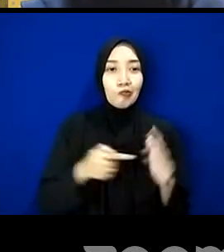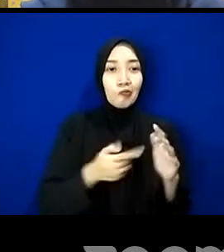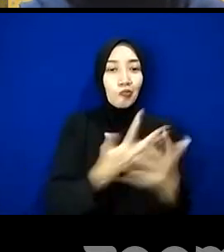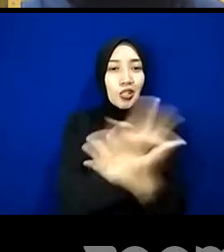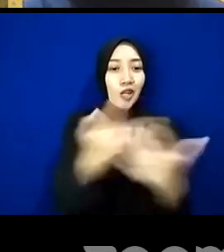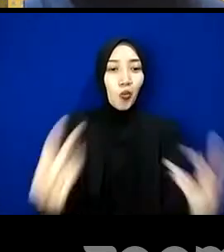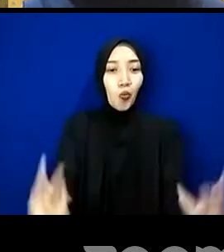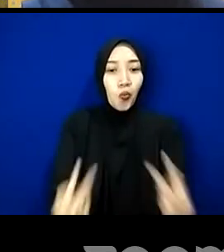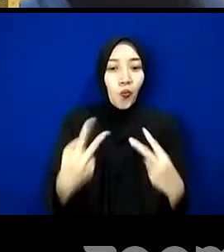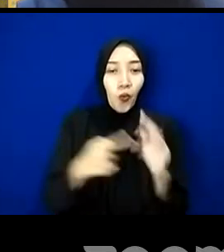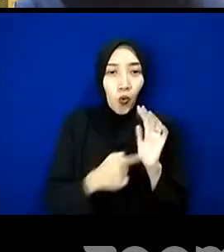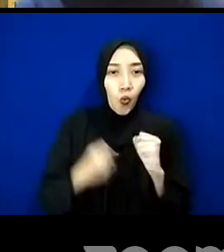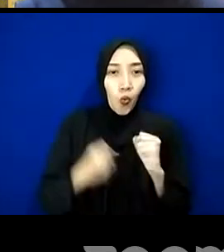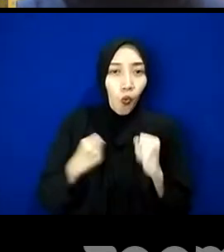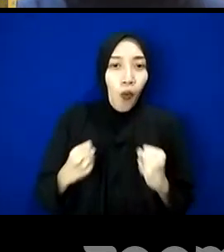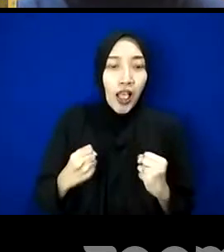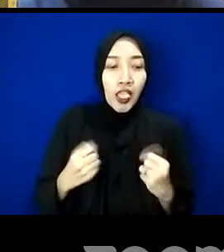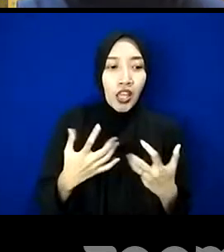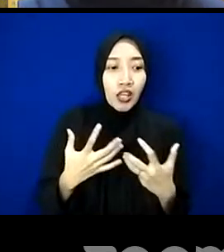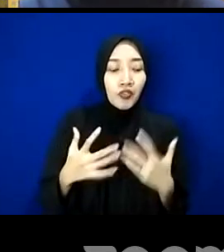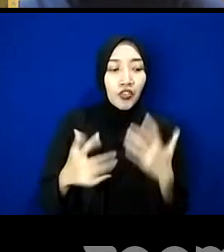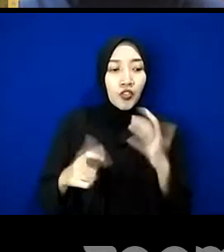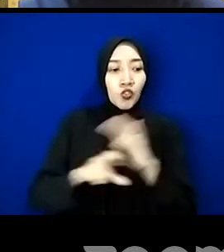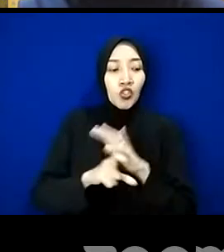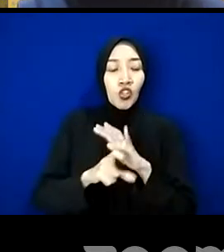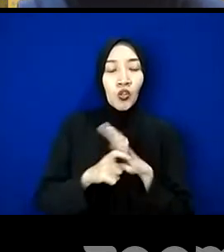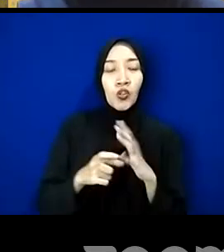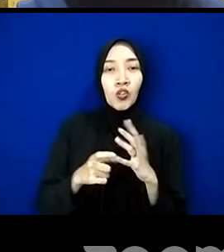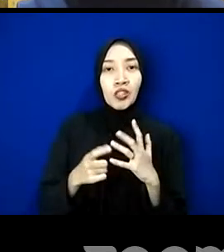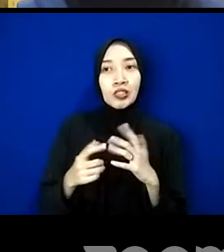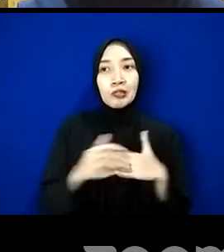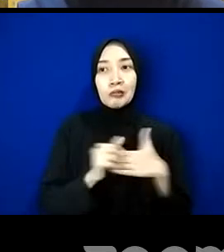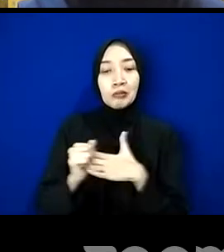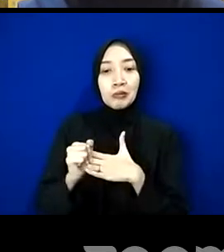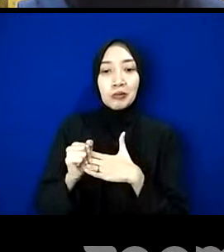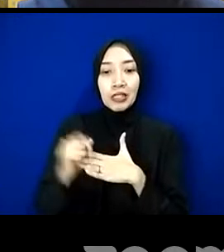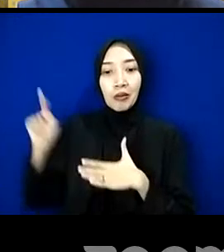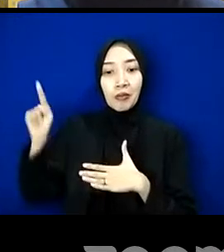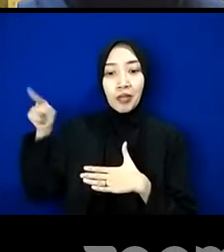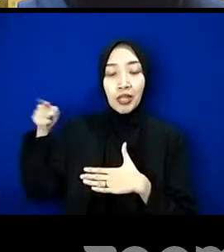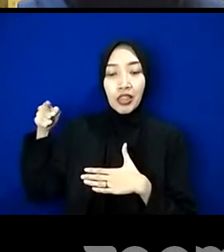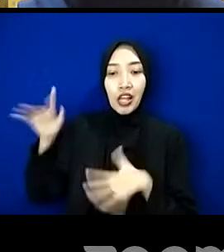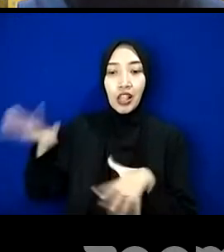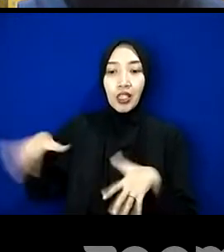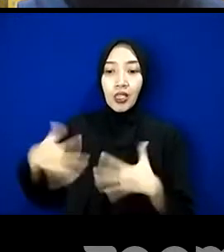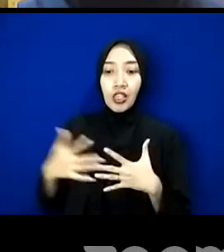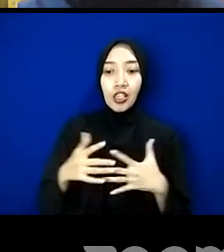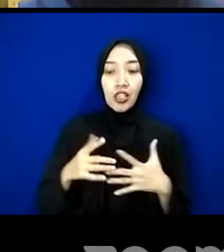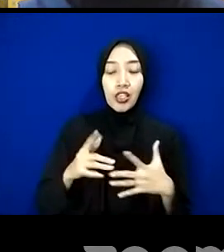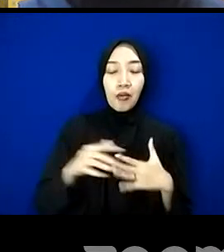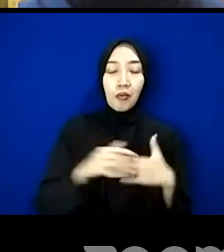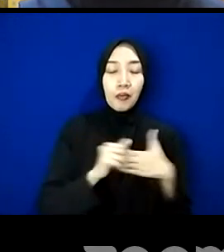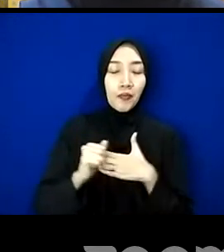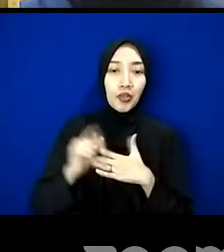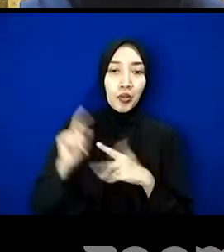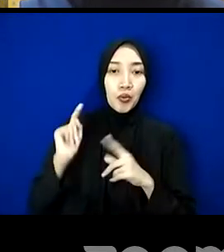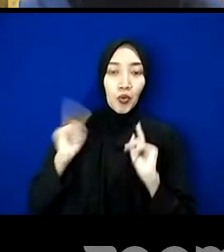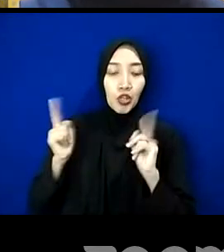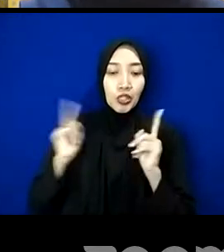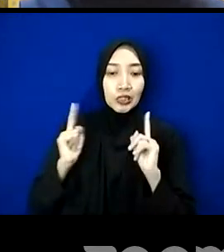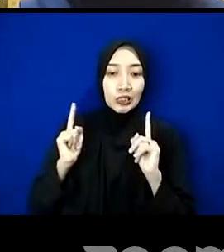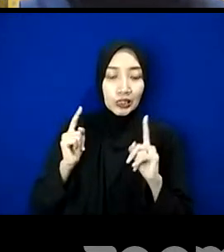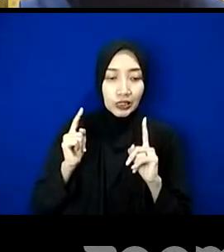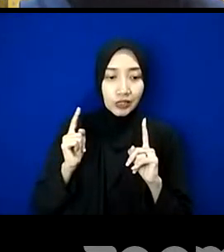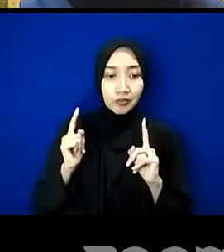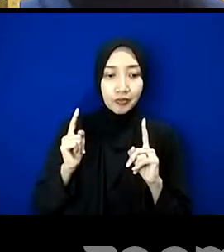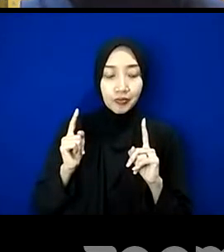for example, the government leaders of the politician leader often cite that the retention of the death penalty to flex their credential